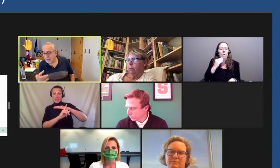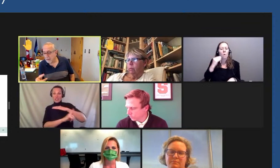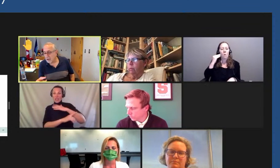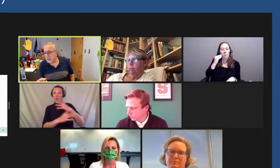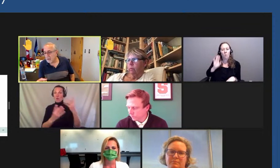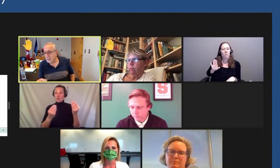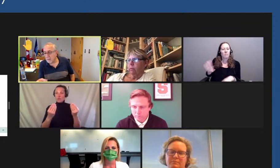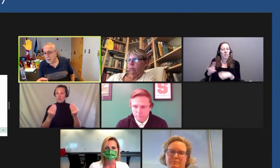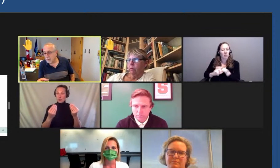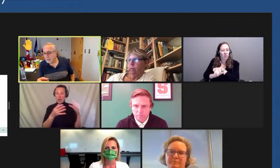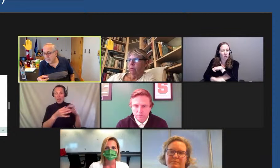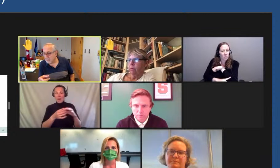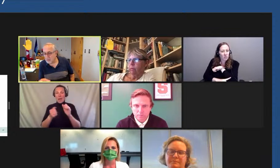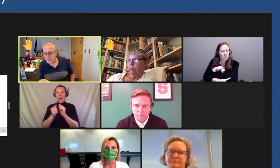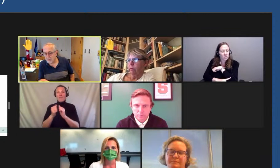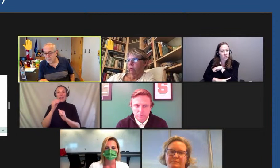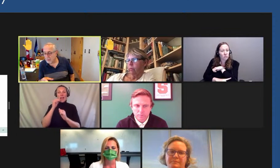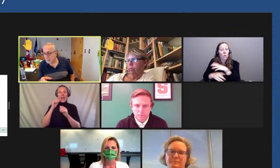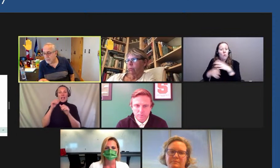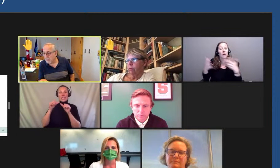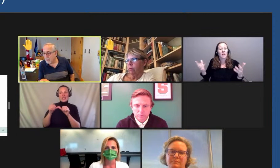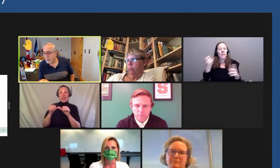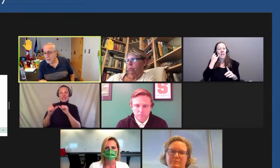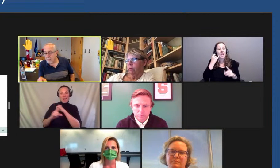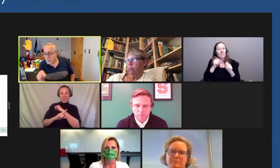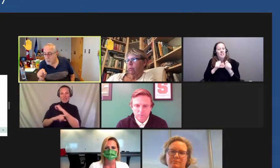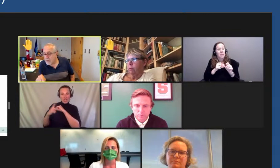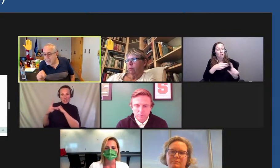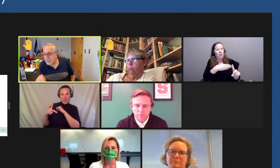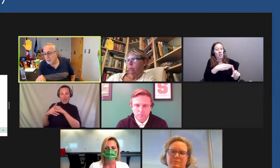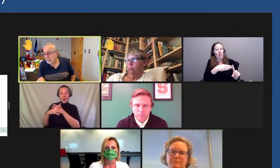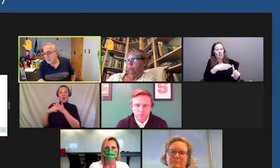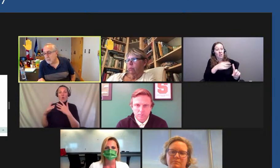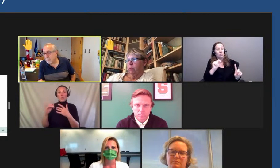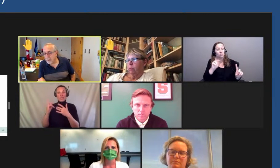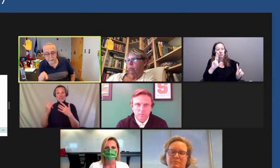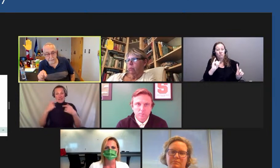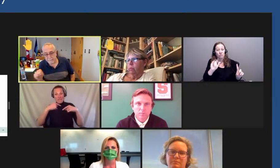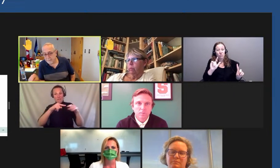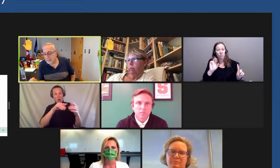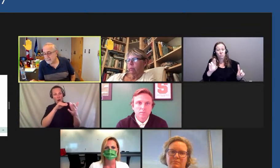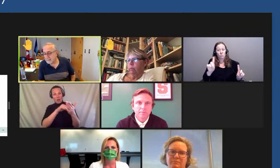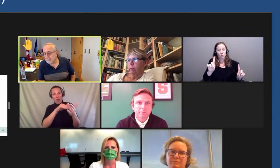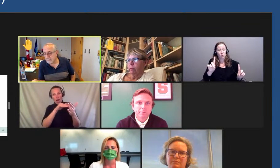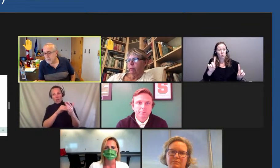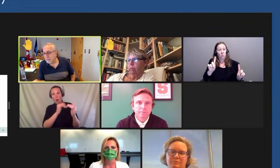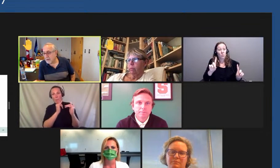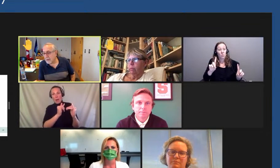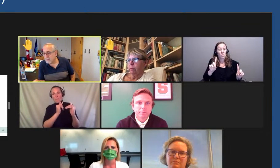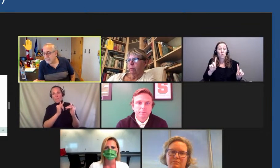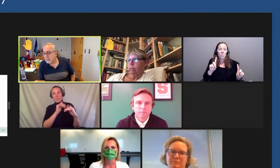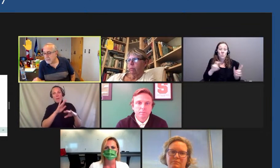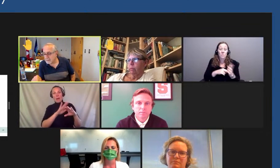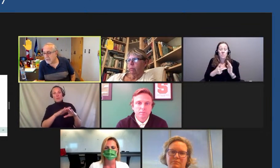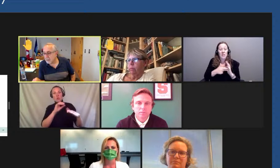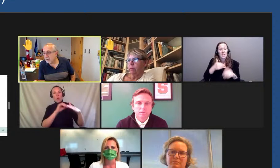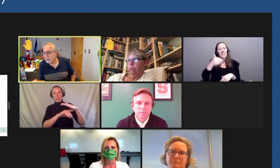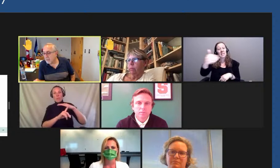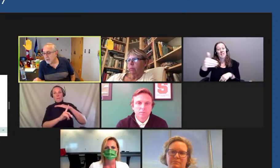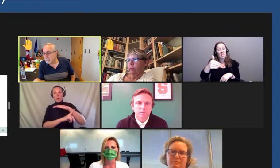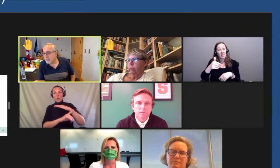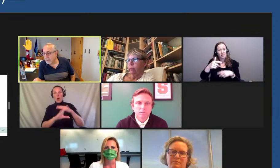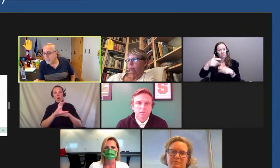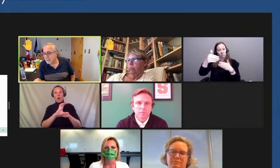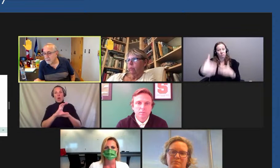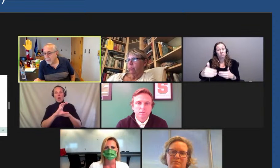if we continue going to trail road the way we are, we need to, by next term of council, start looking